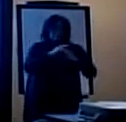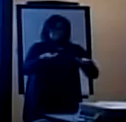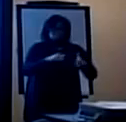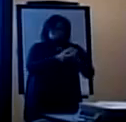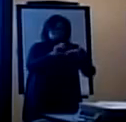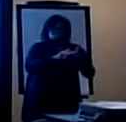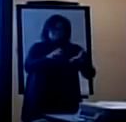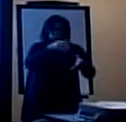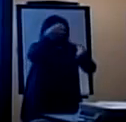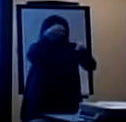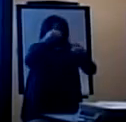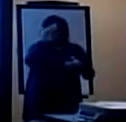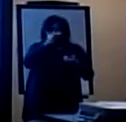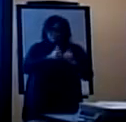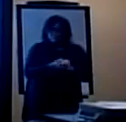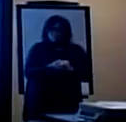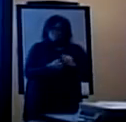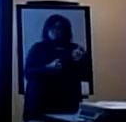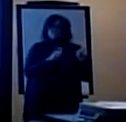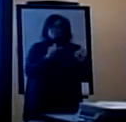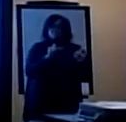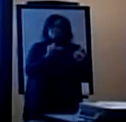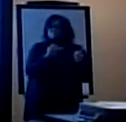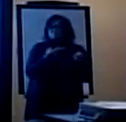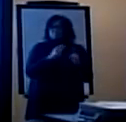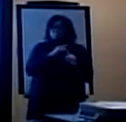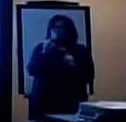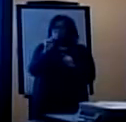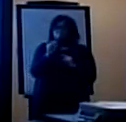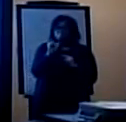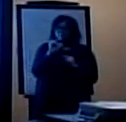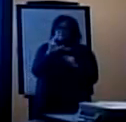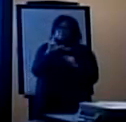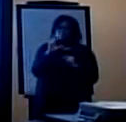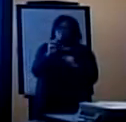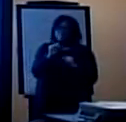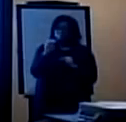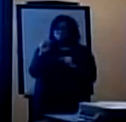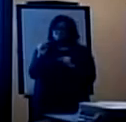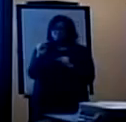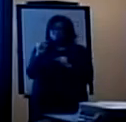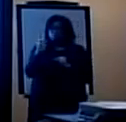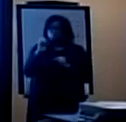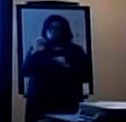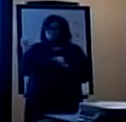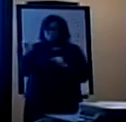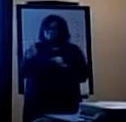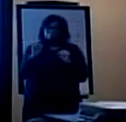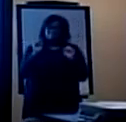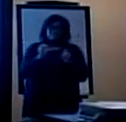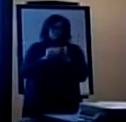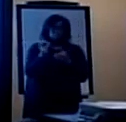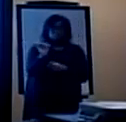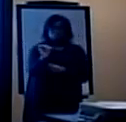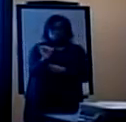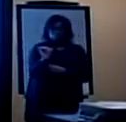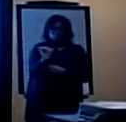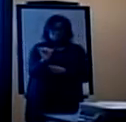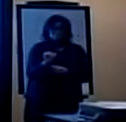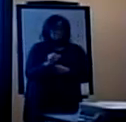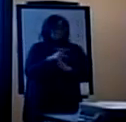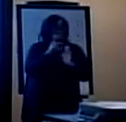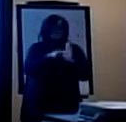That's the Ultimate Writing and Creativity Center. Well, Microsoft Word provides more help or advice on how to write. And what all these programs do